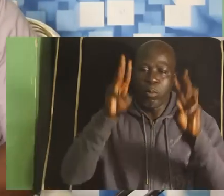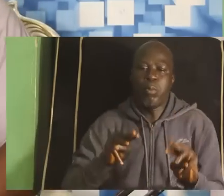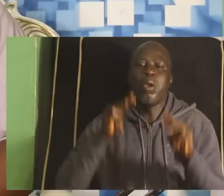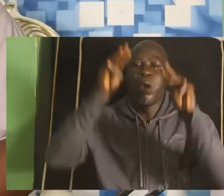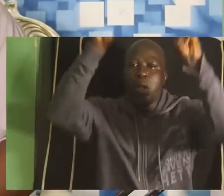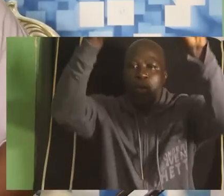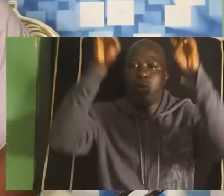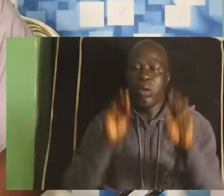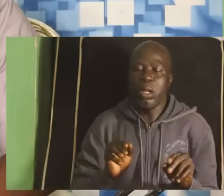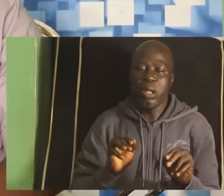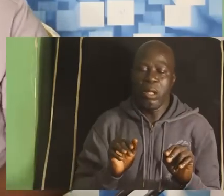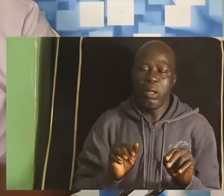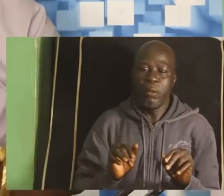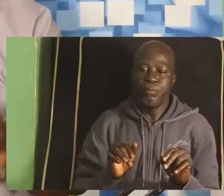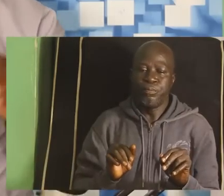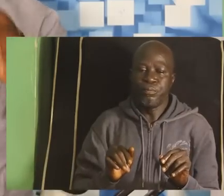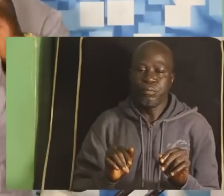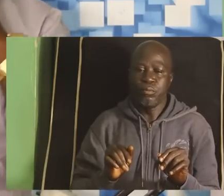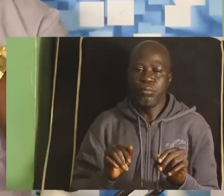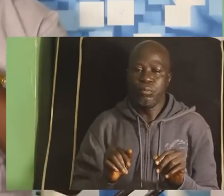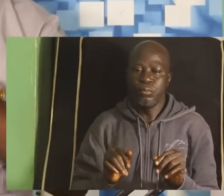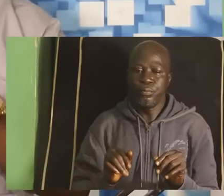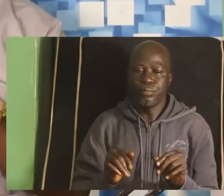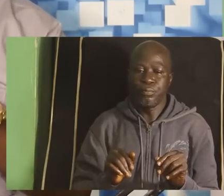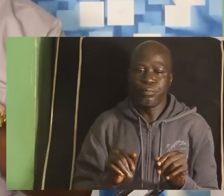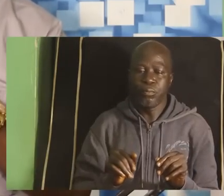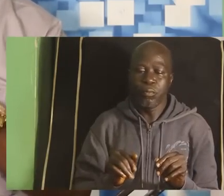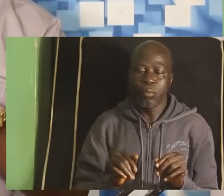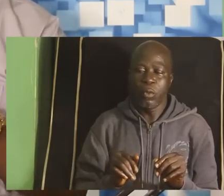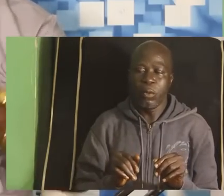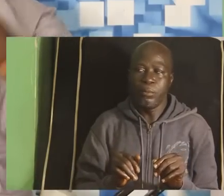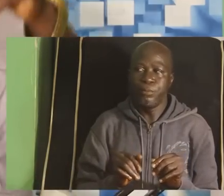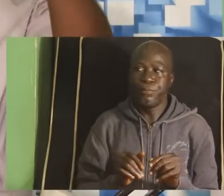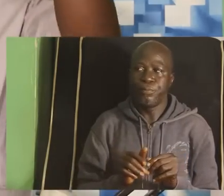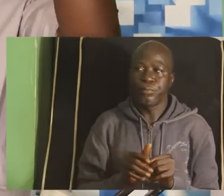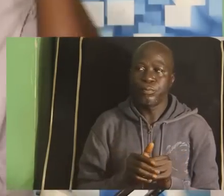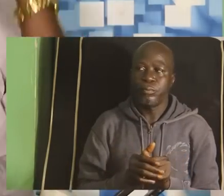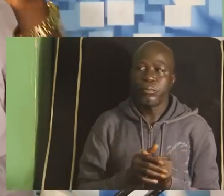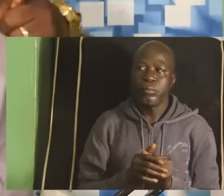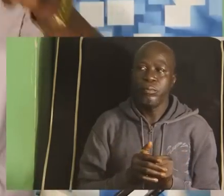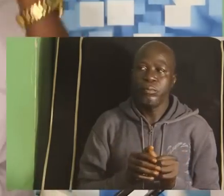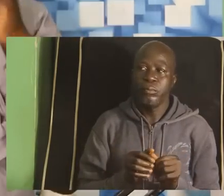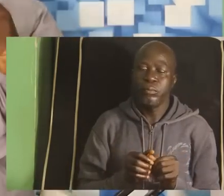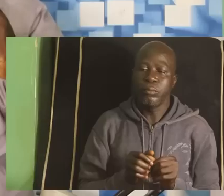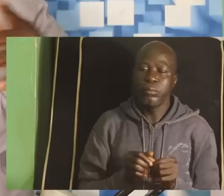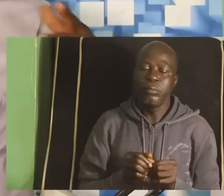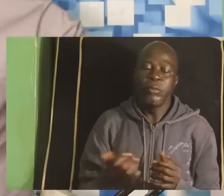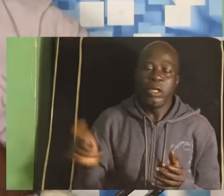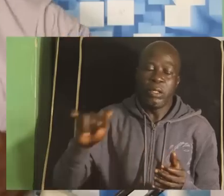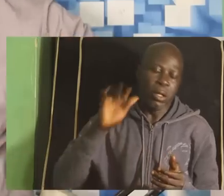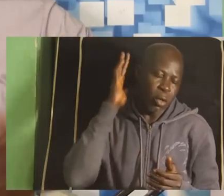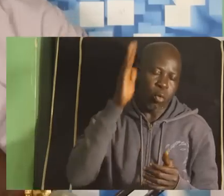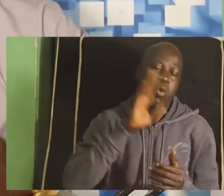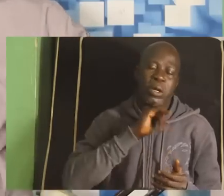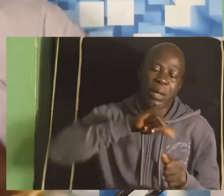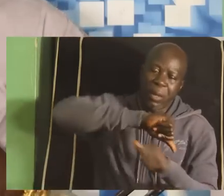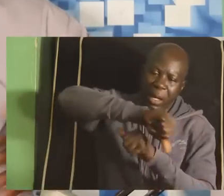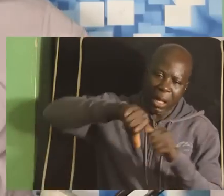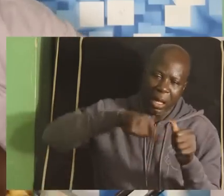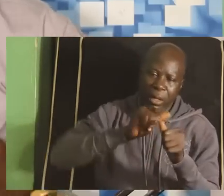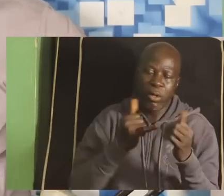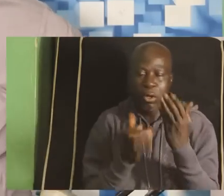called that is to work miracles." Oh yes. The one that I'm not. The spirit of